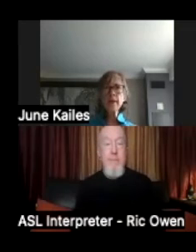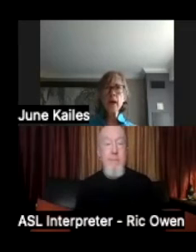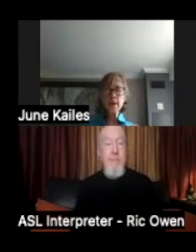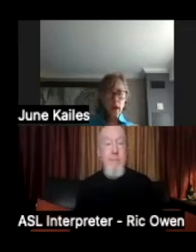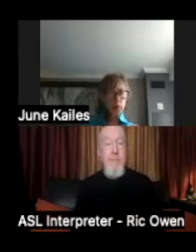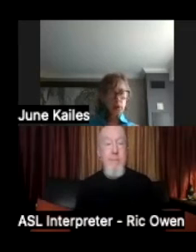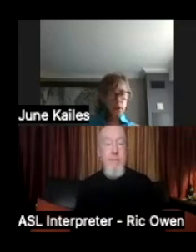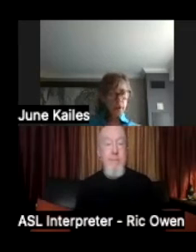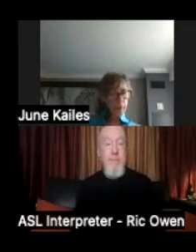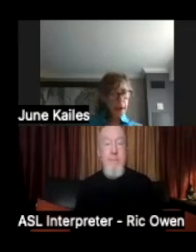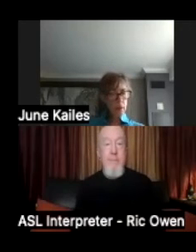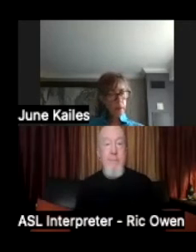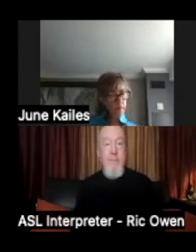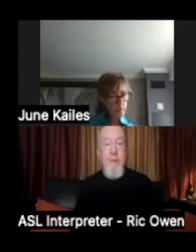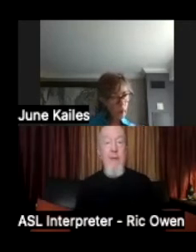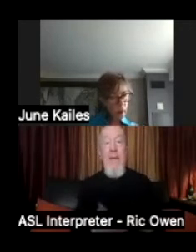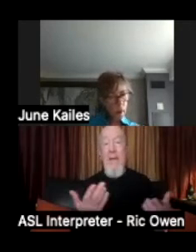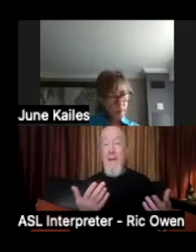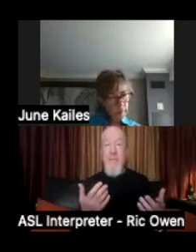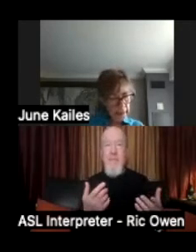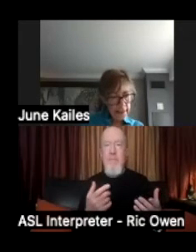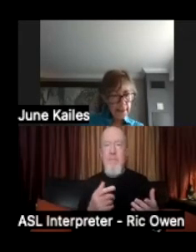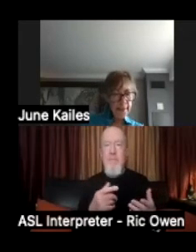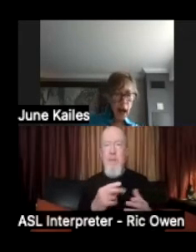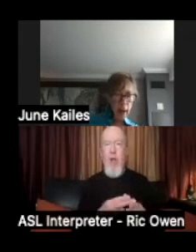And regarding alternative power,